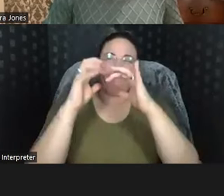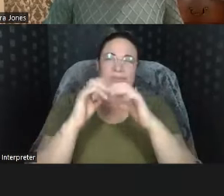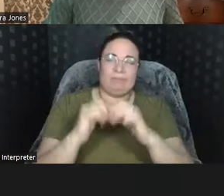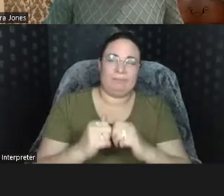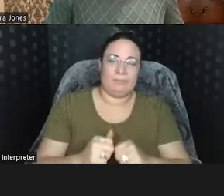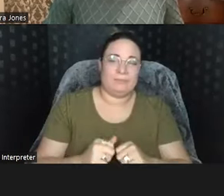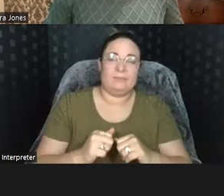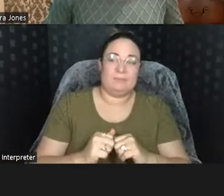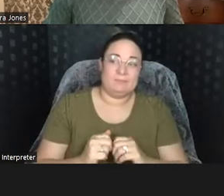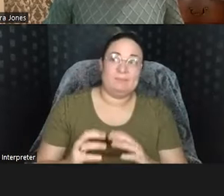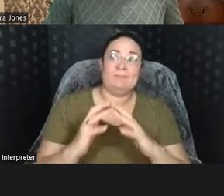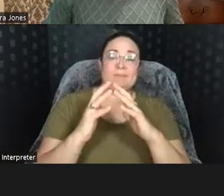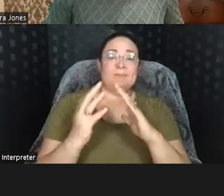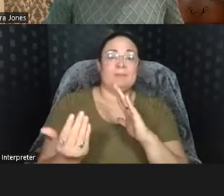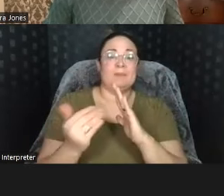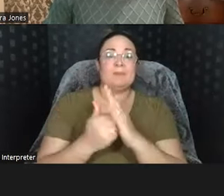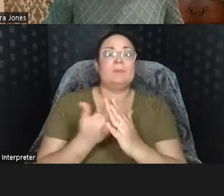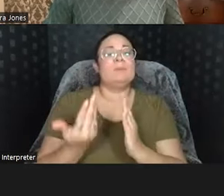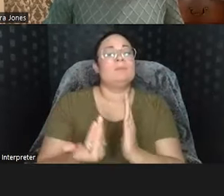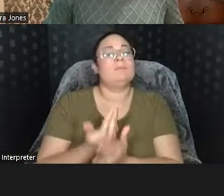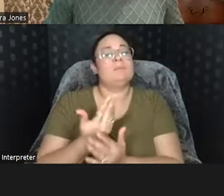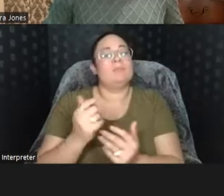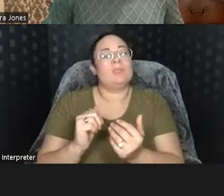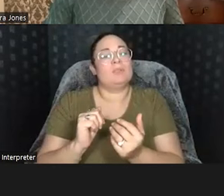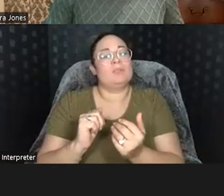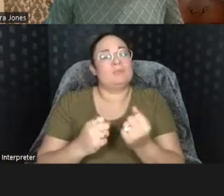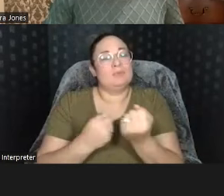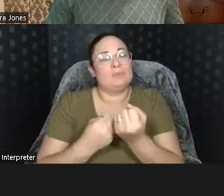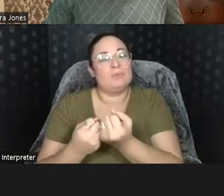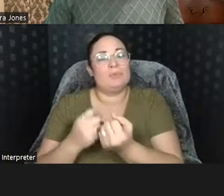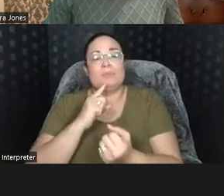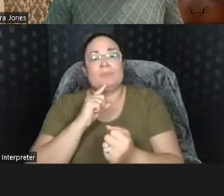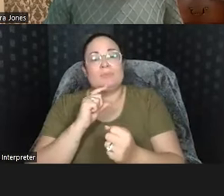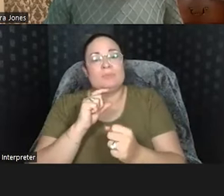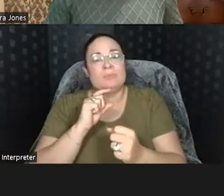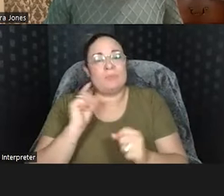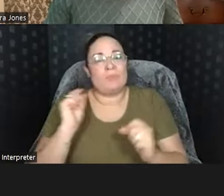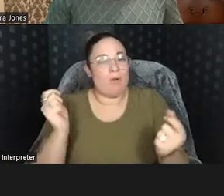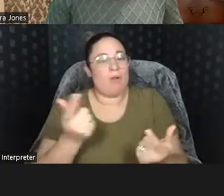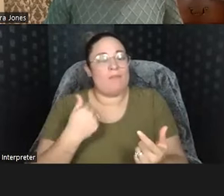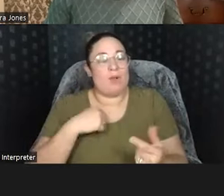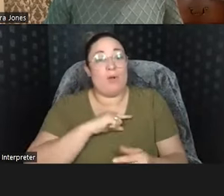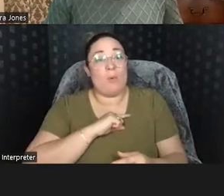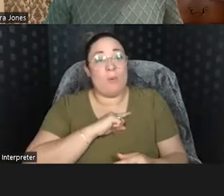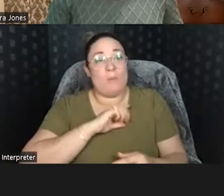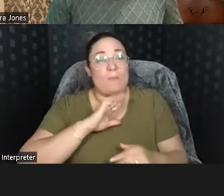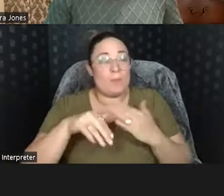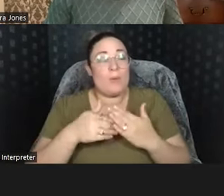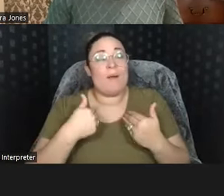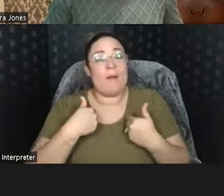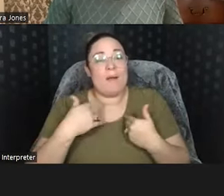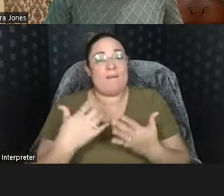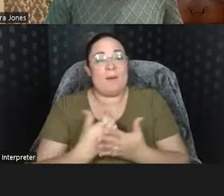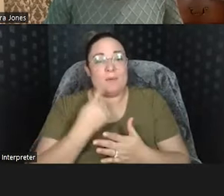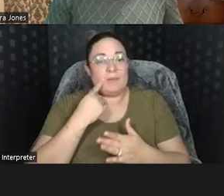and create it in a way that it affirms all of us and that so that all of us have the opportunity to improve our quality